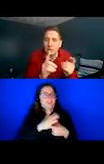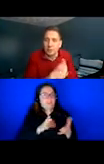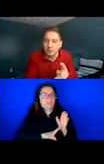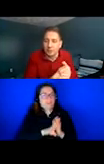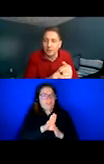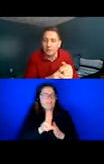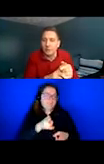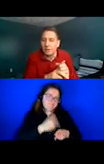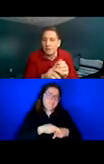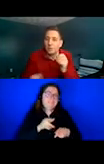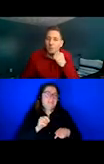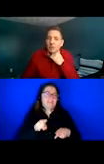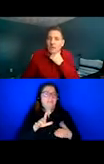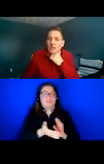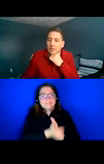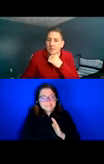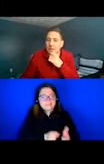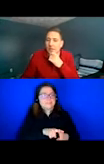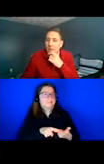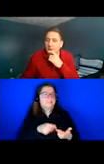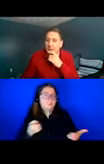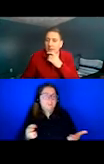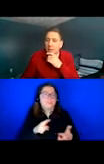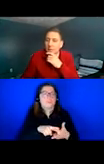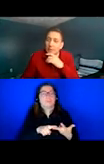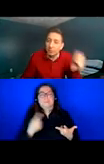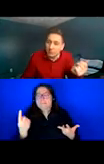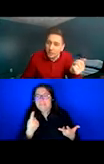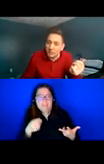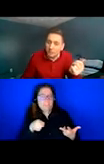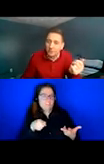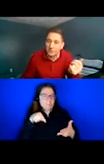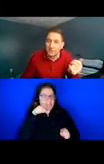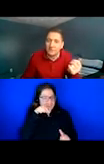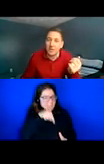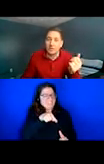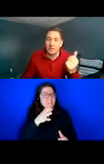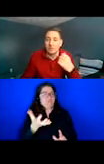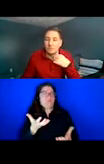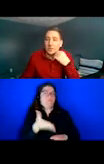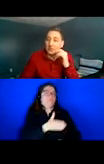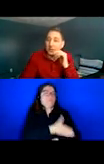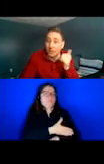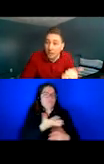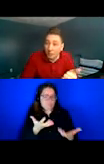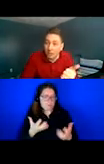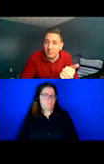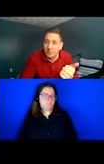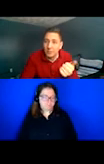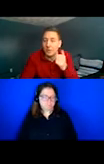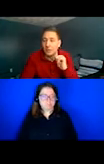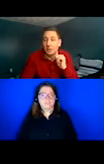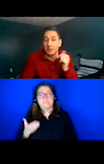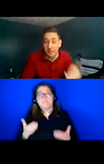skill, resource, or competency that you're looking to help that will achieve your goals as well. So this could be a specific network